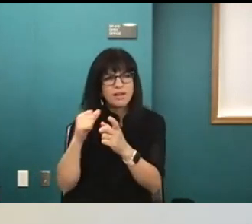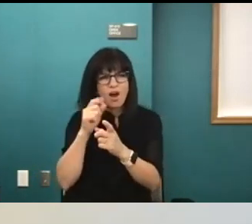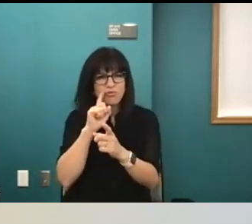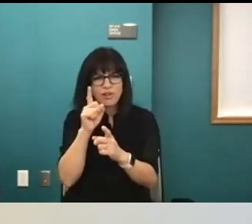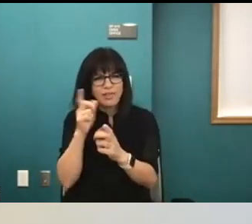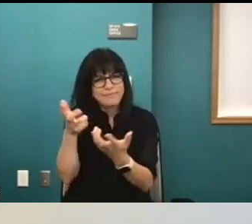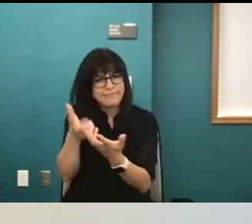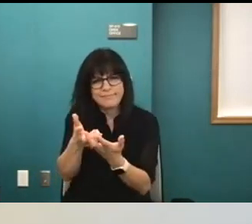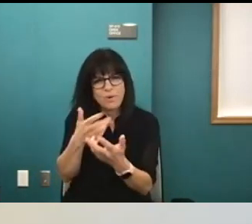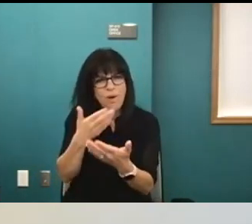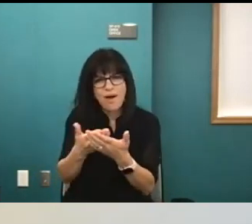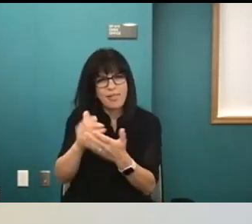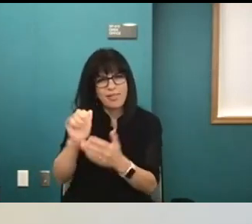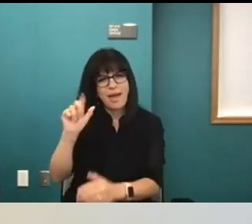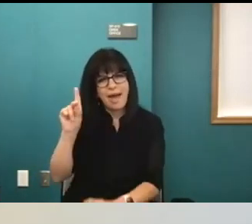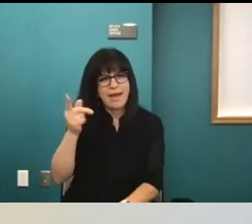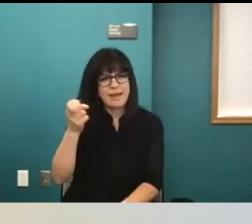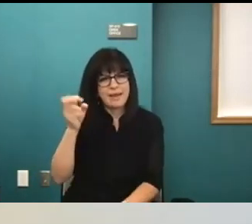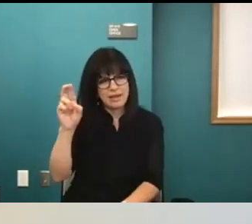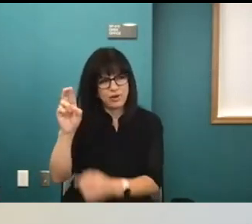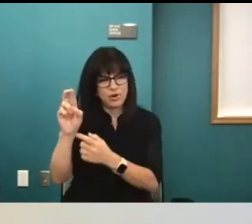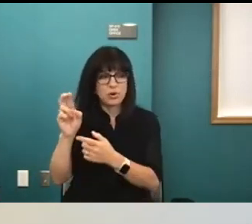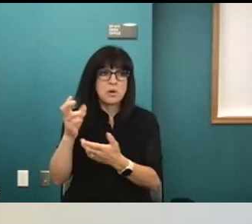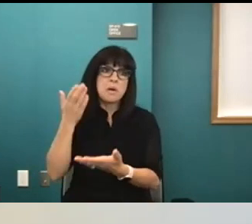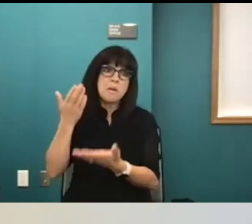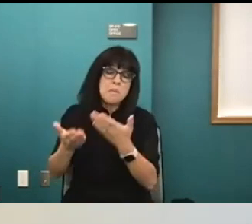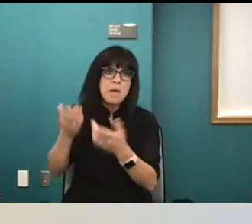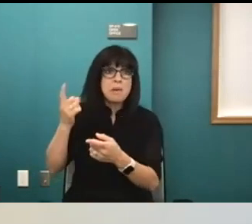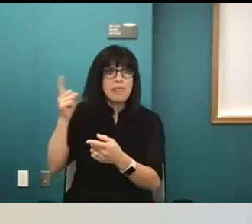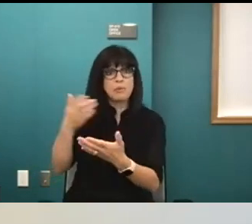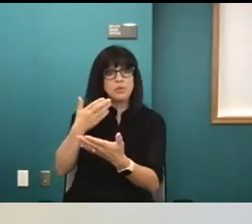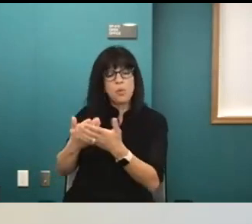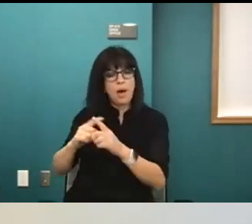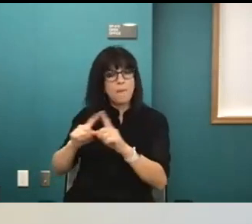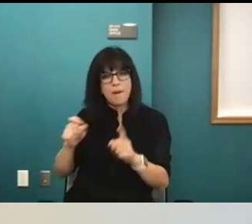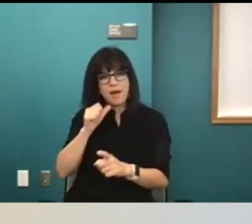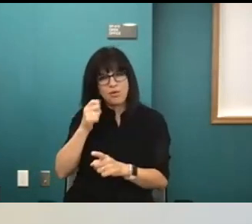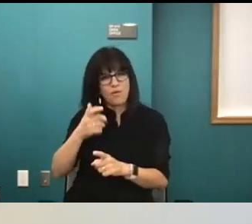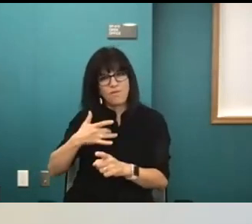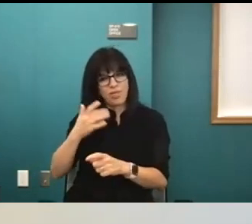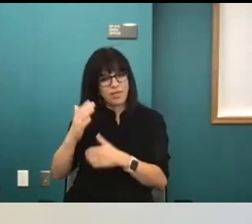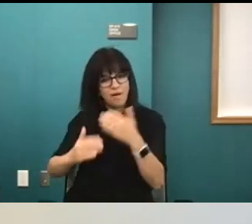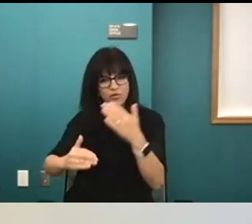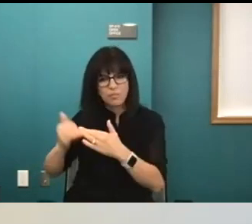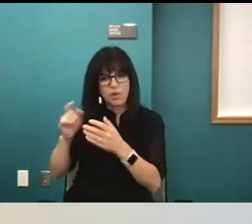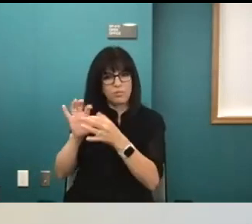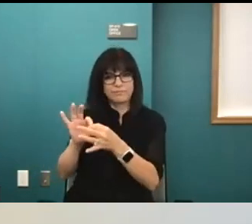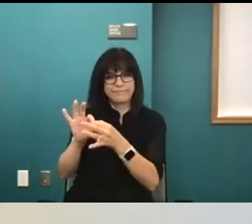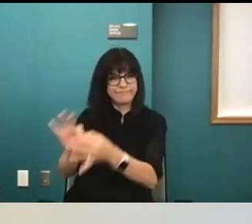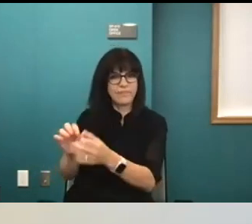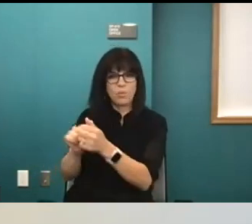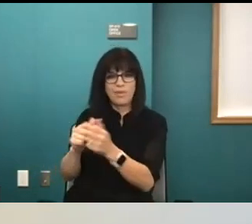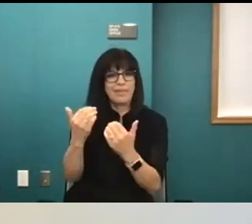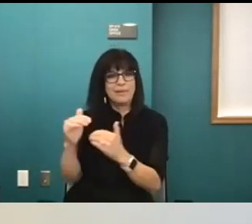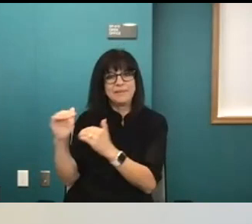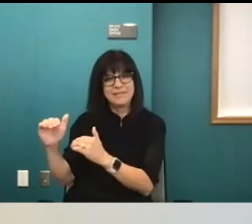the Adhere. And I said, I think they would do really well in it, but I'm just not comfortable with the limited real estate that I have